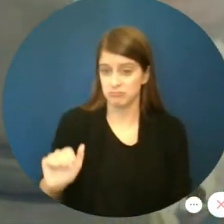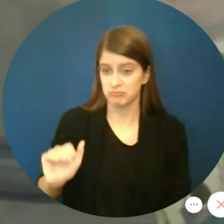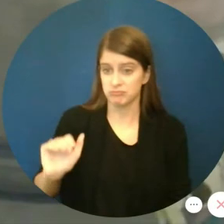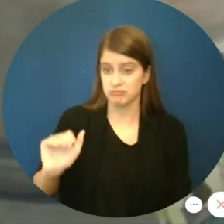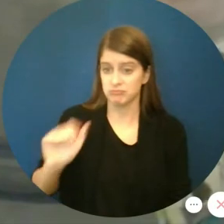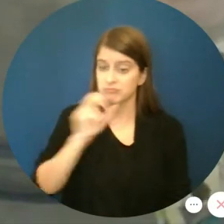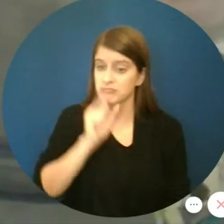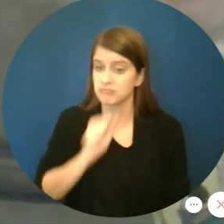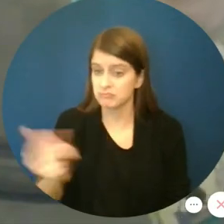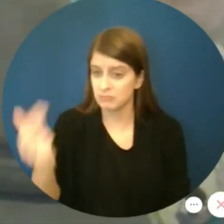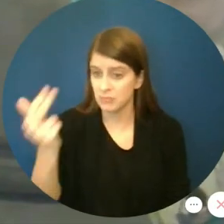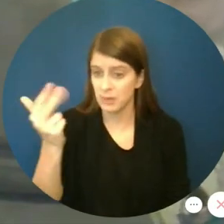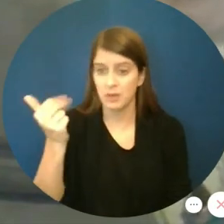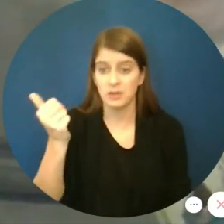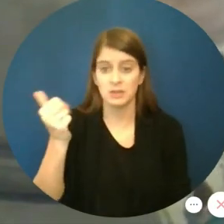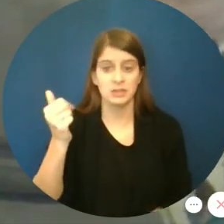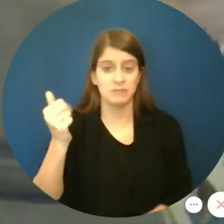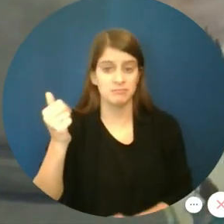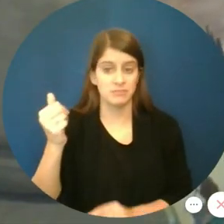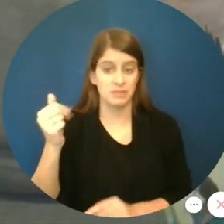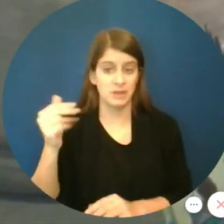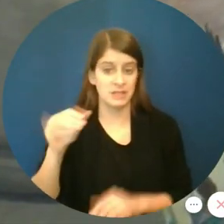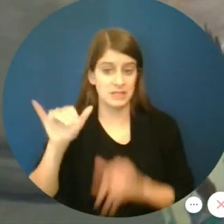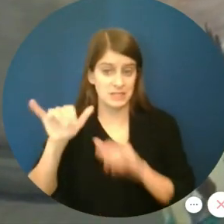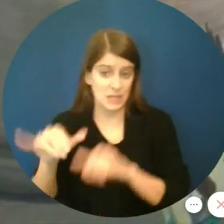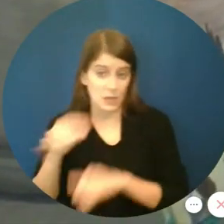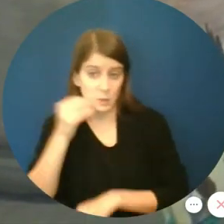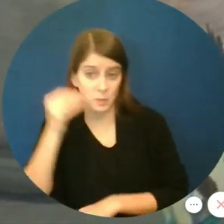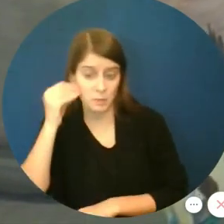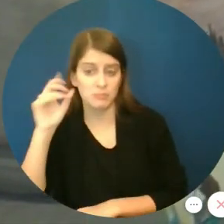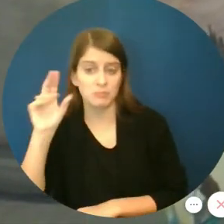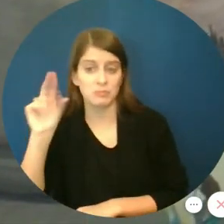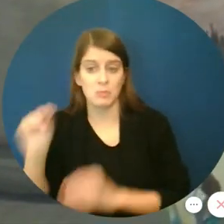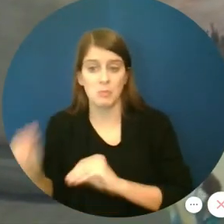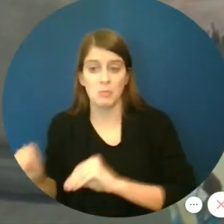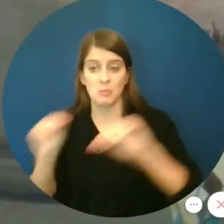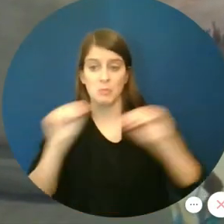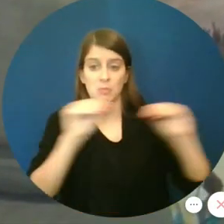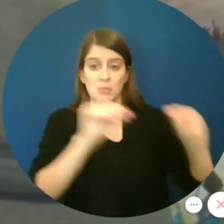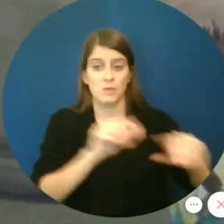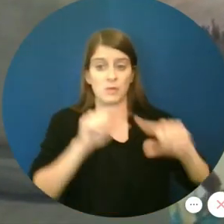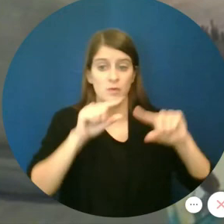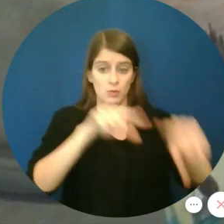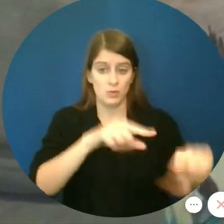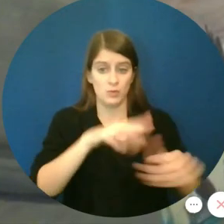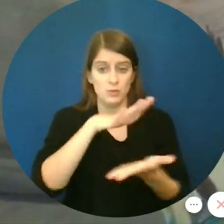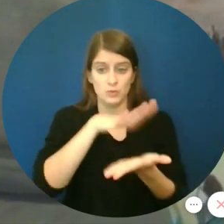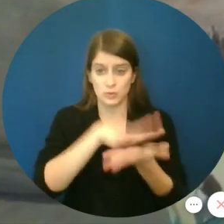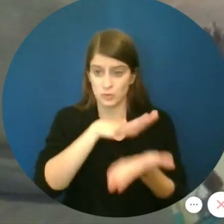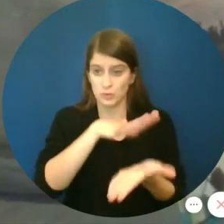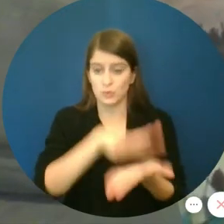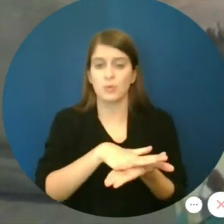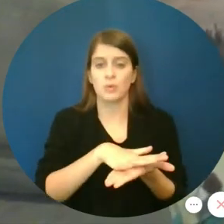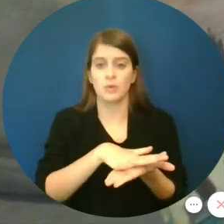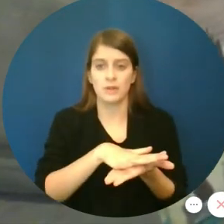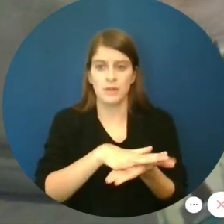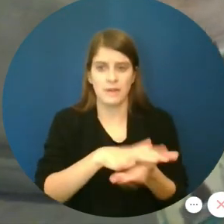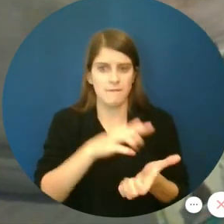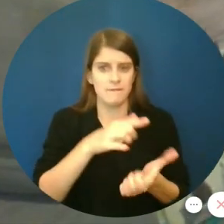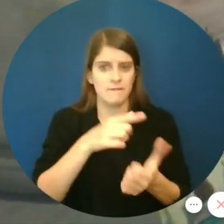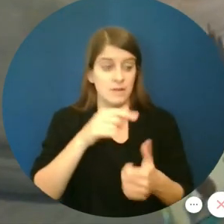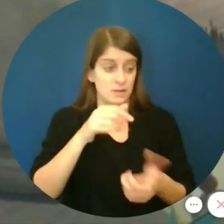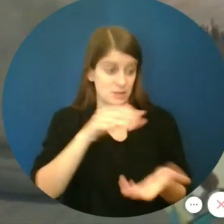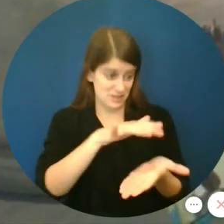At 13, Ernest left home to attend boarding school in Orangeburg, South Carolina. It was here he published his first